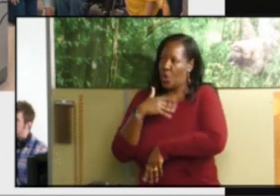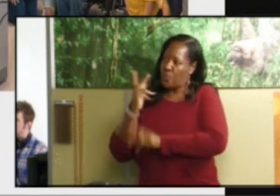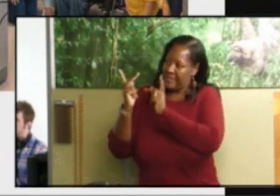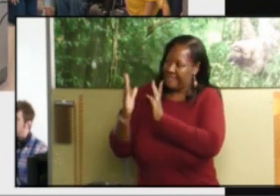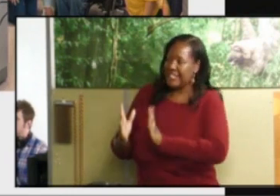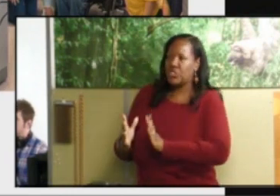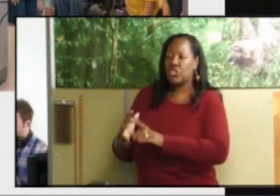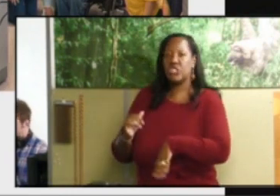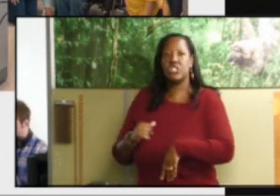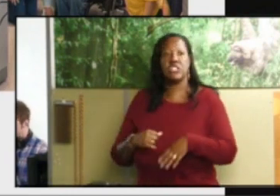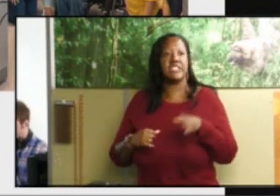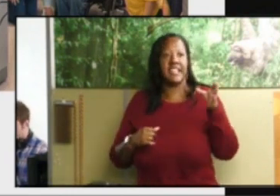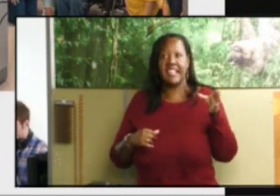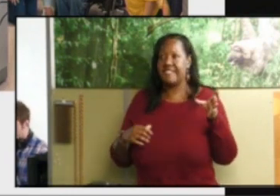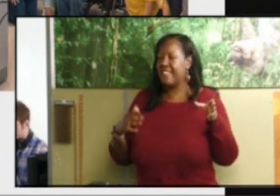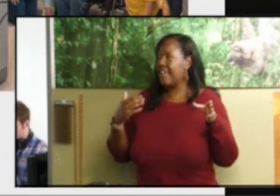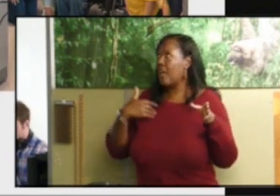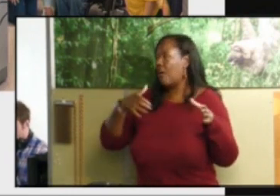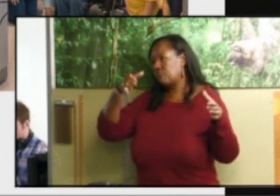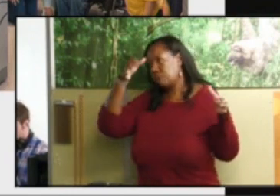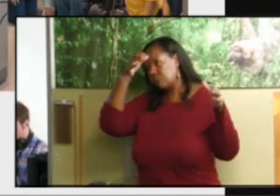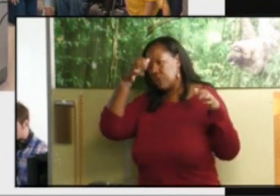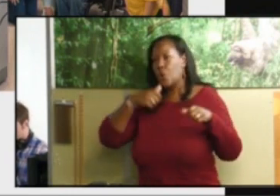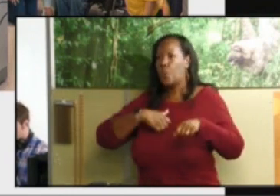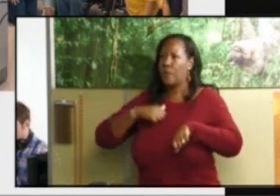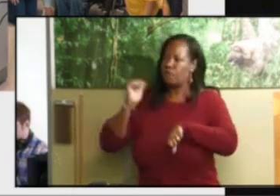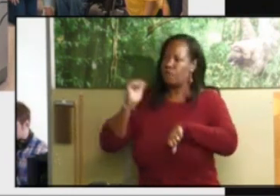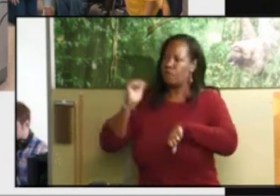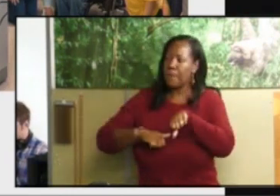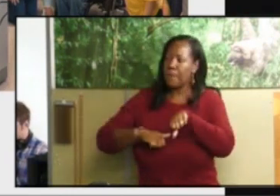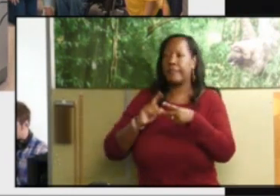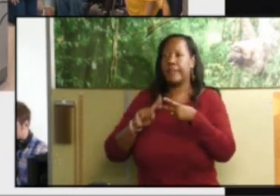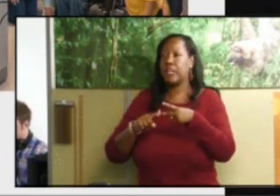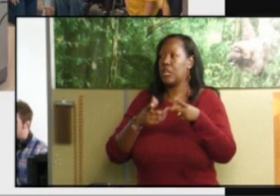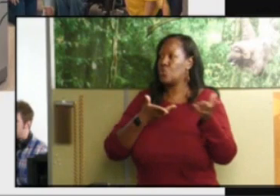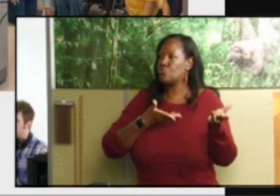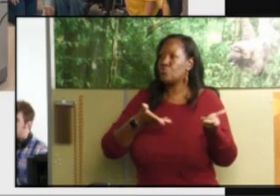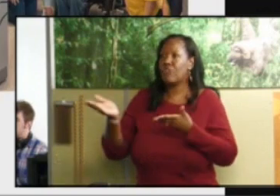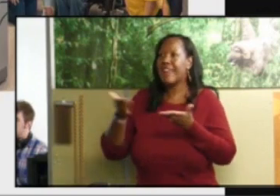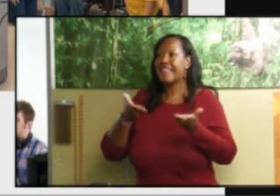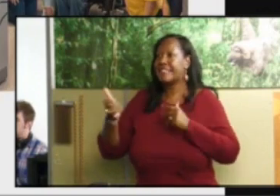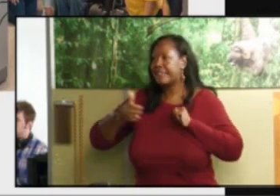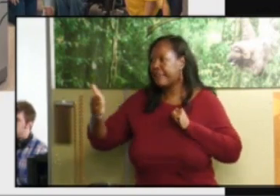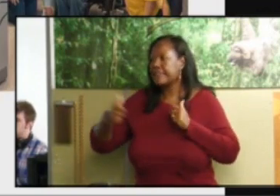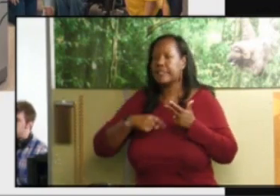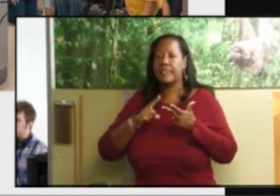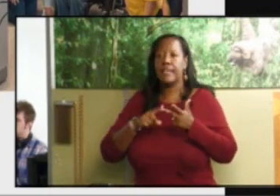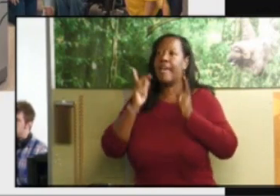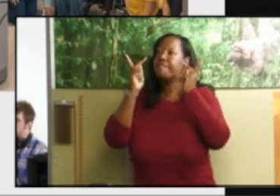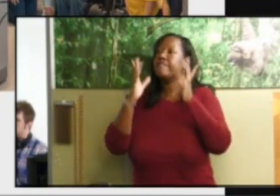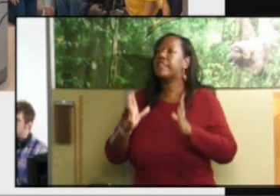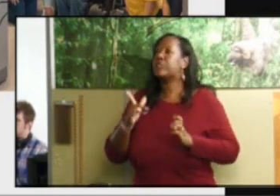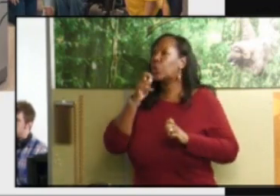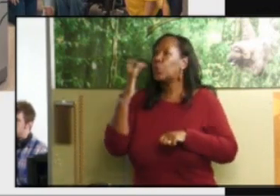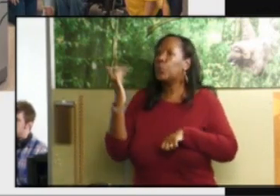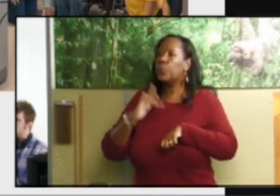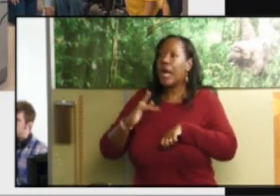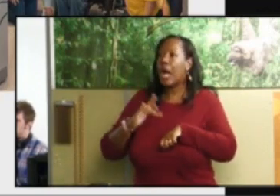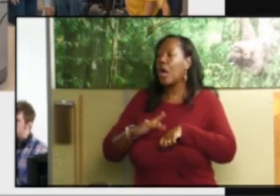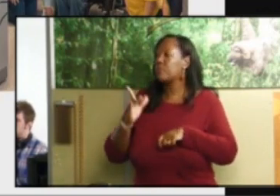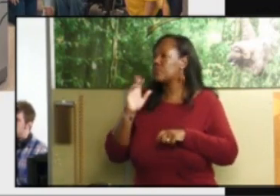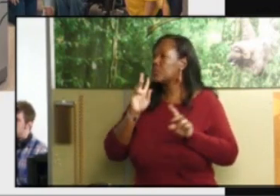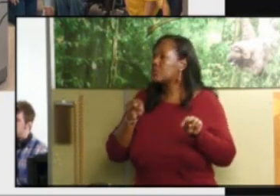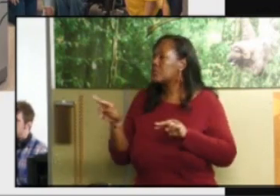have about durability and transit and visitor studies was just a great resource to listen to and